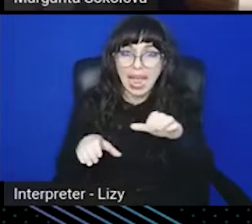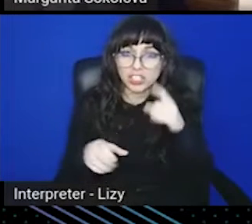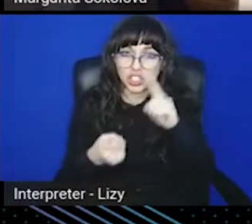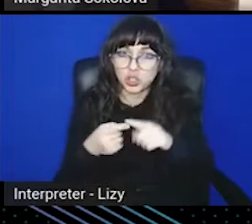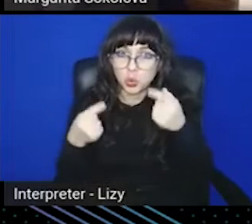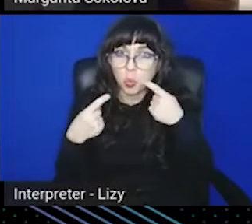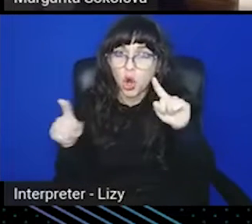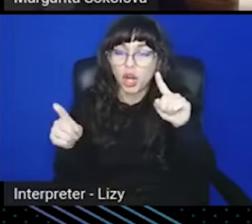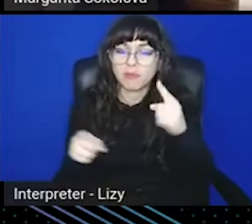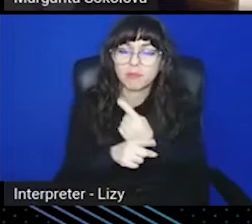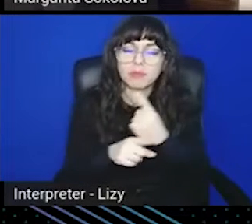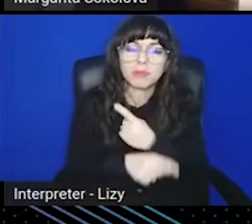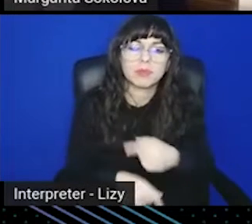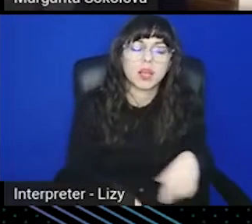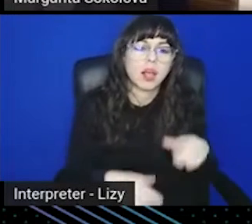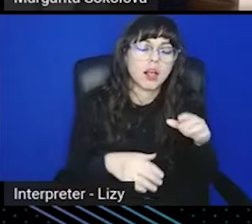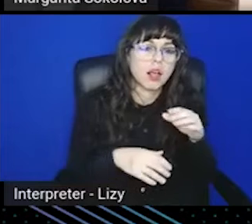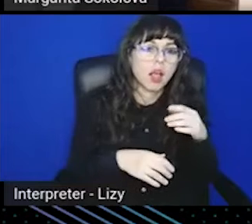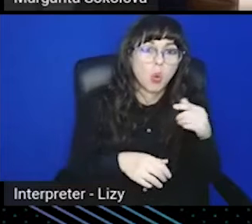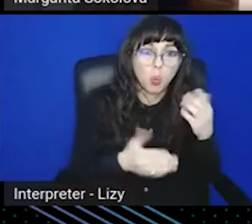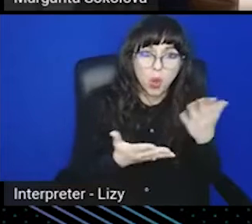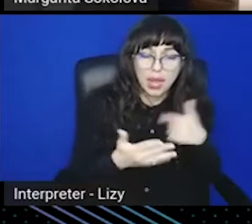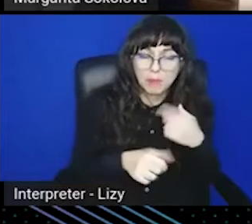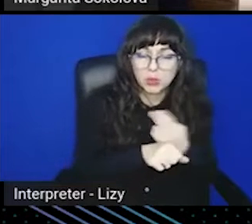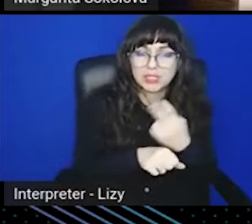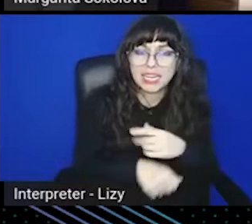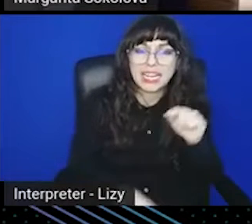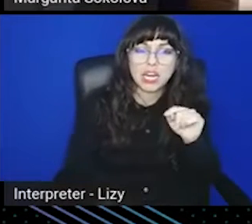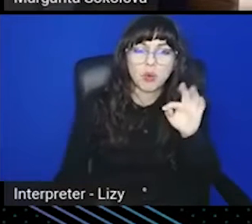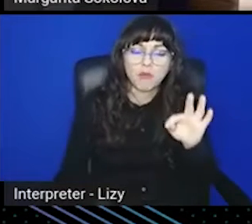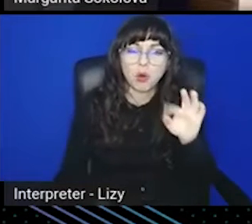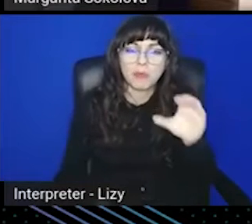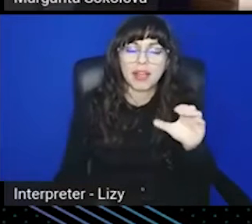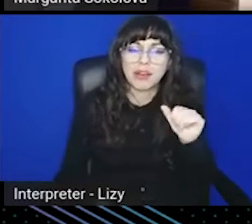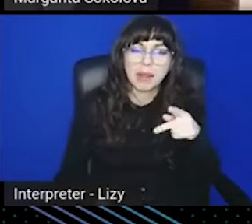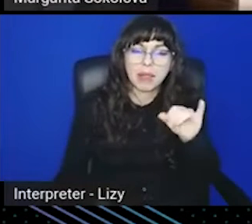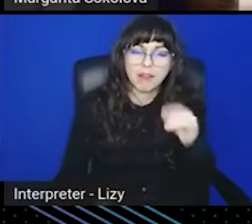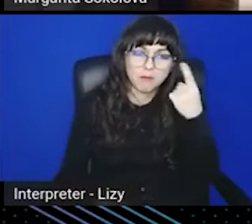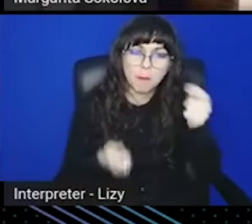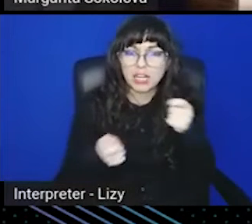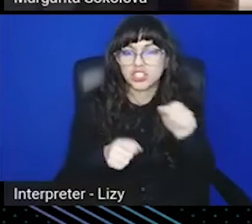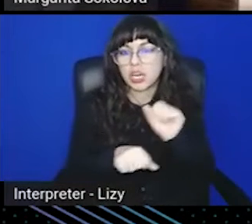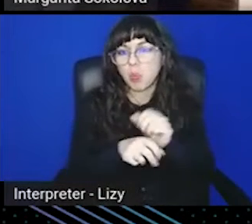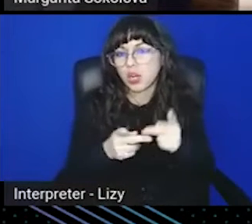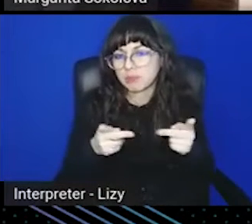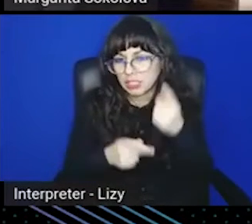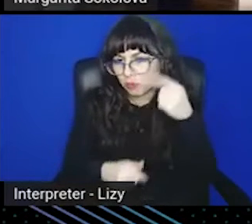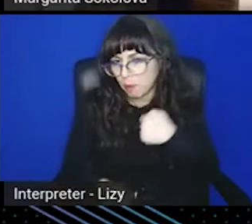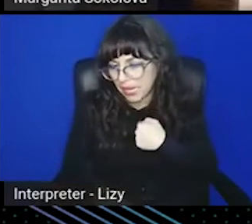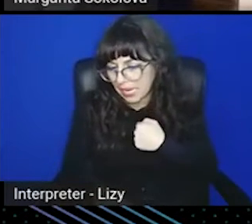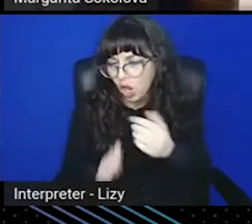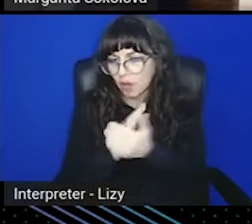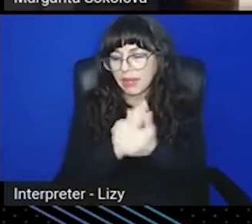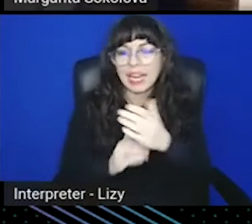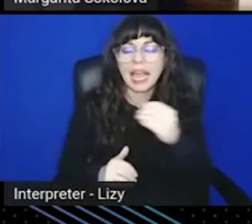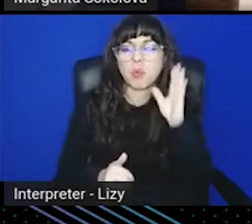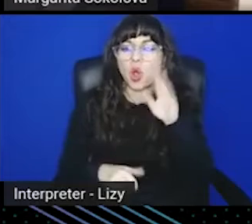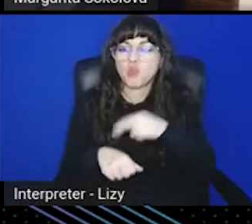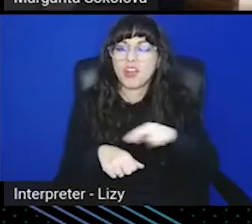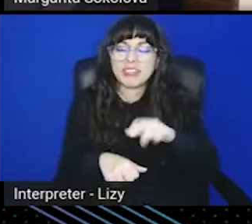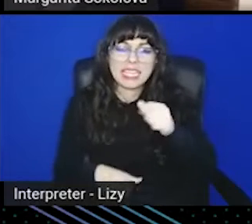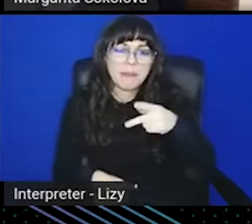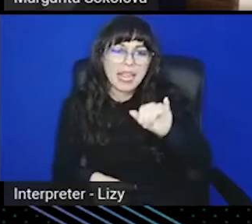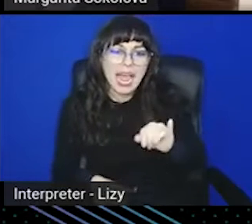will use the Terraform Cloud API in order to manage workspaces for me, and it'll reference this API token to be able to do